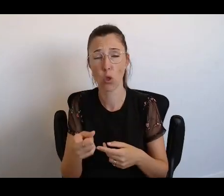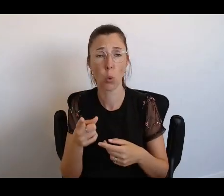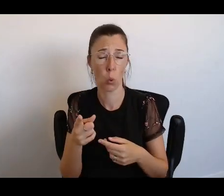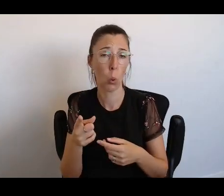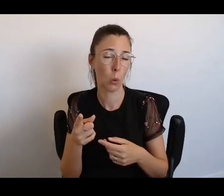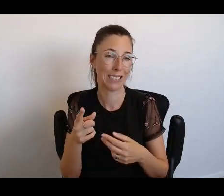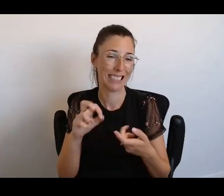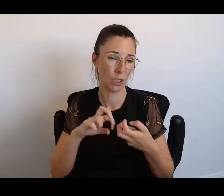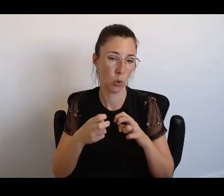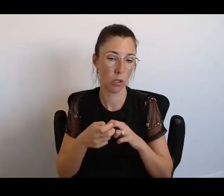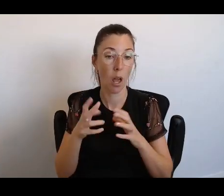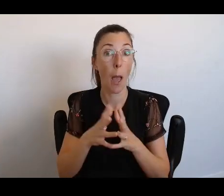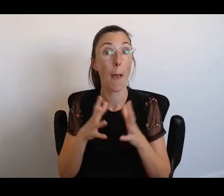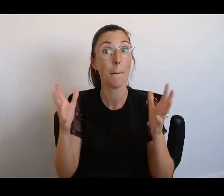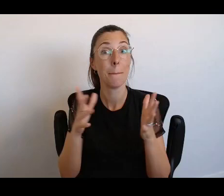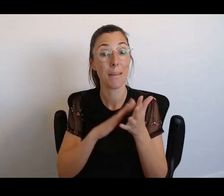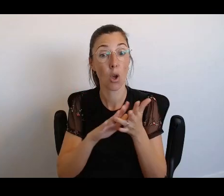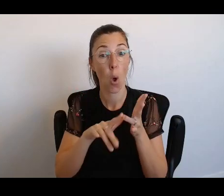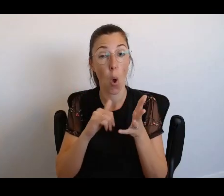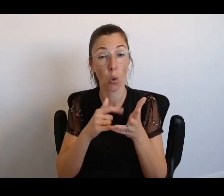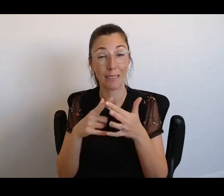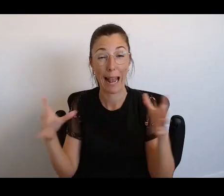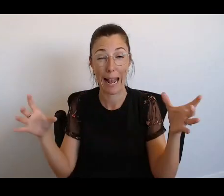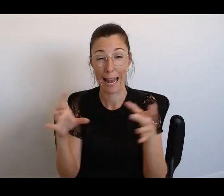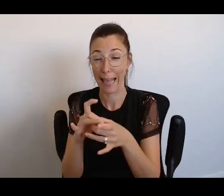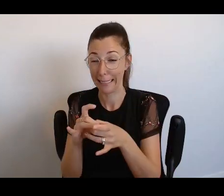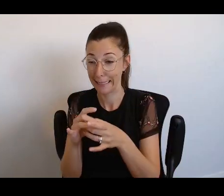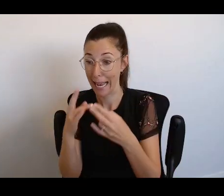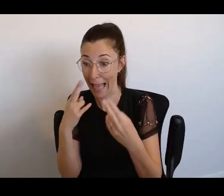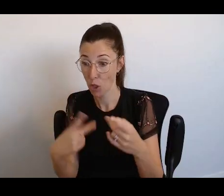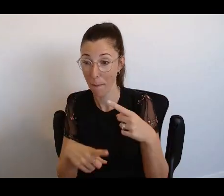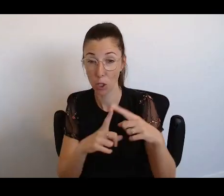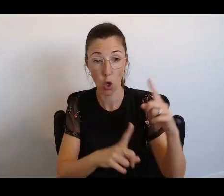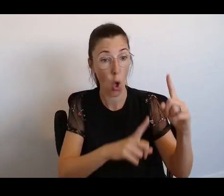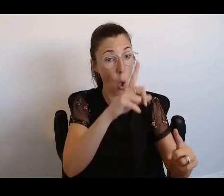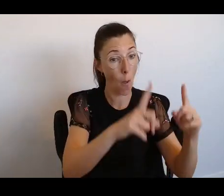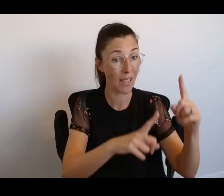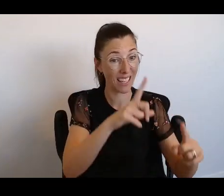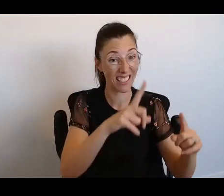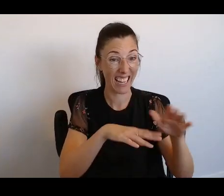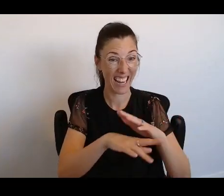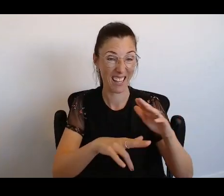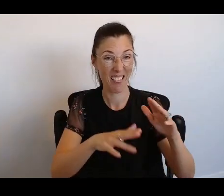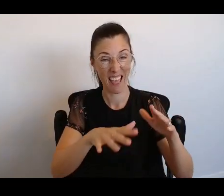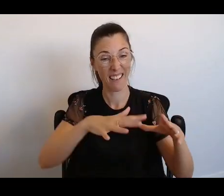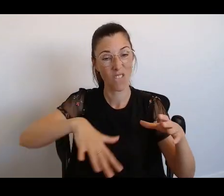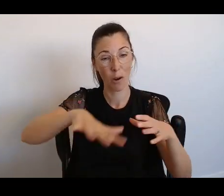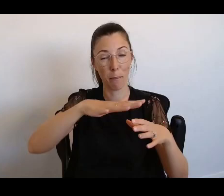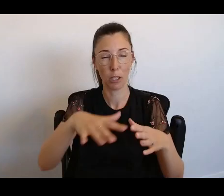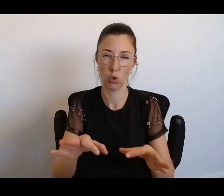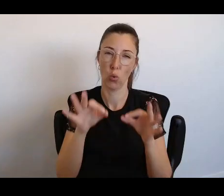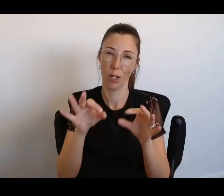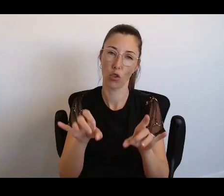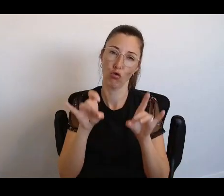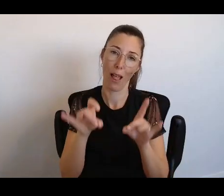Hose marries themes of nature with the urban and built environment in a uniquely Australian way. It is a wonderful project to be involved